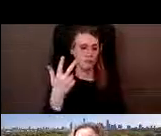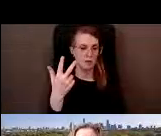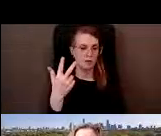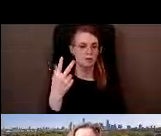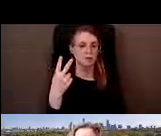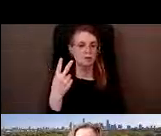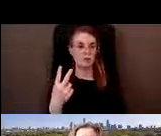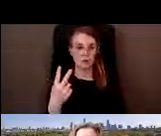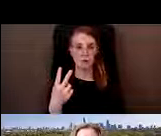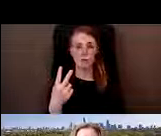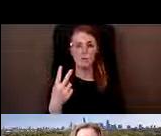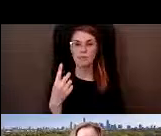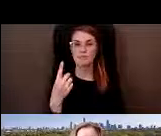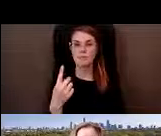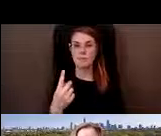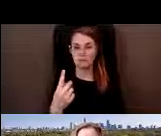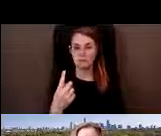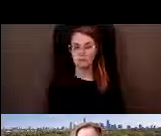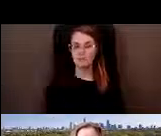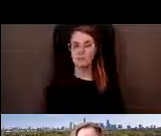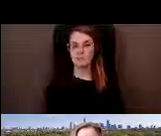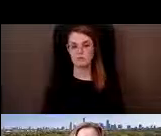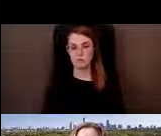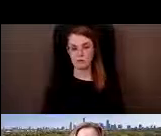3, 2, 1.